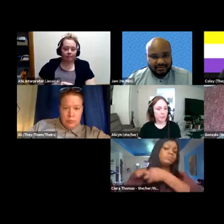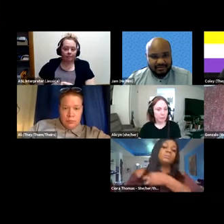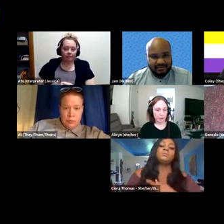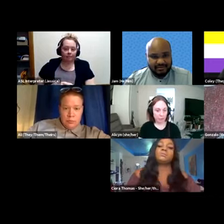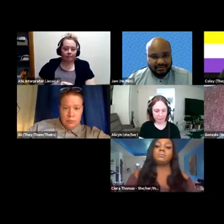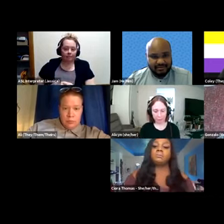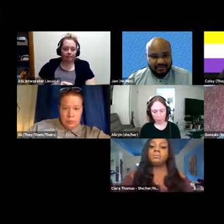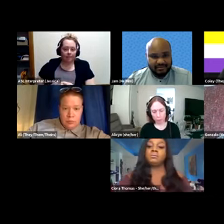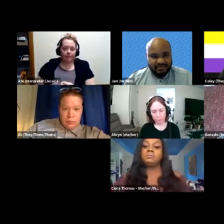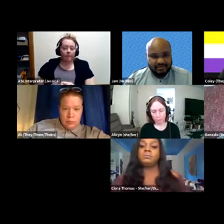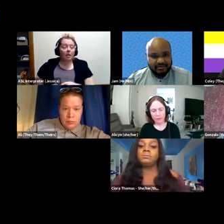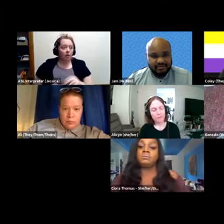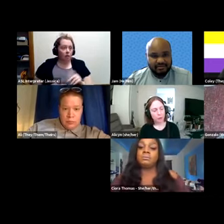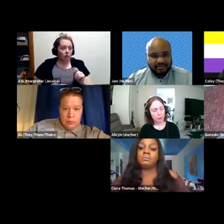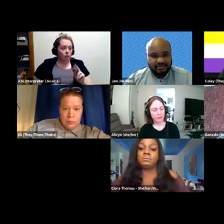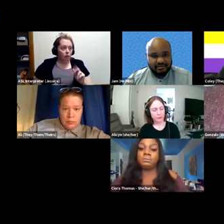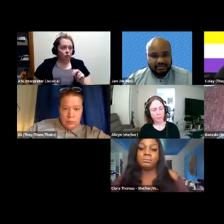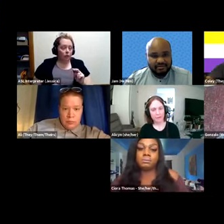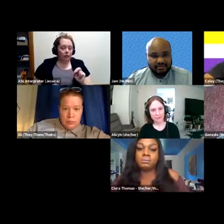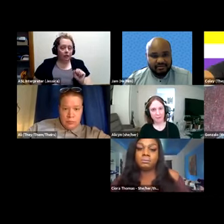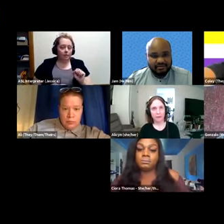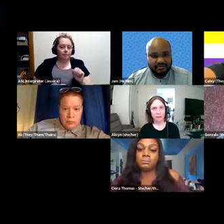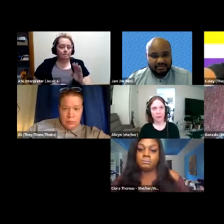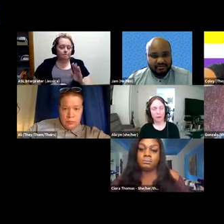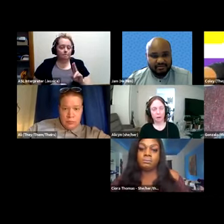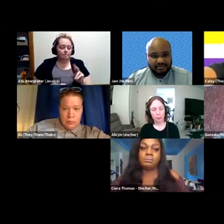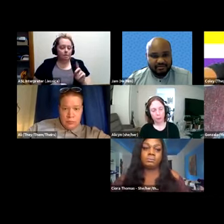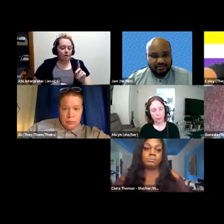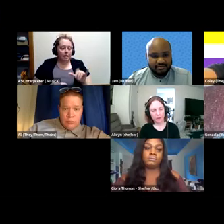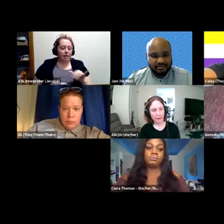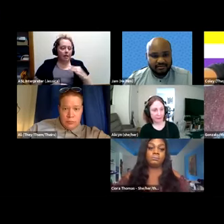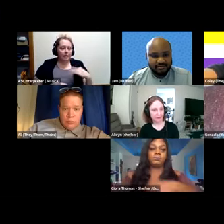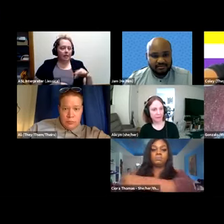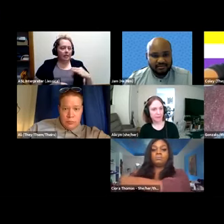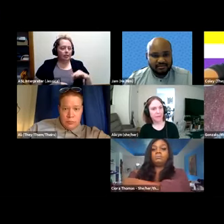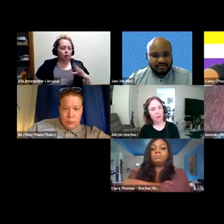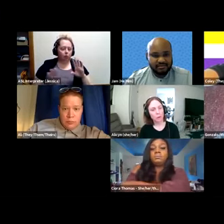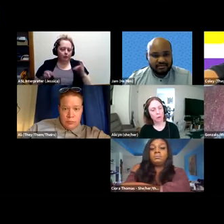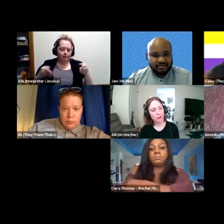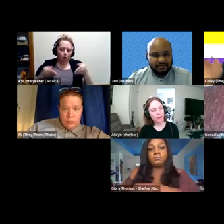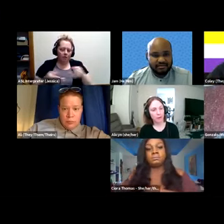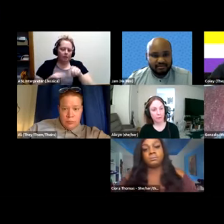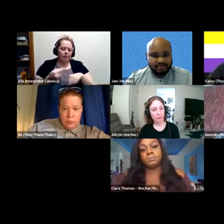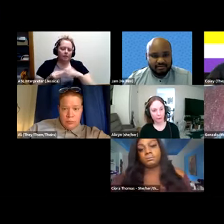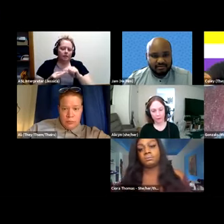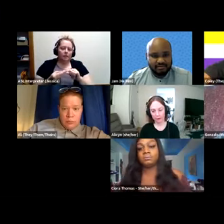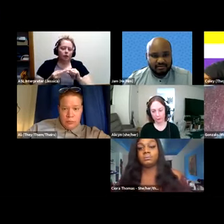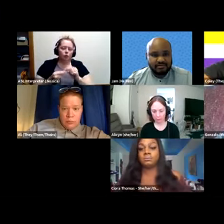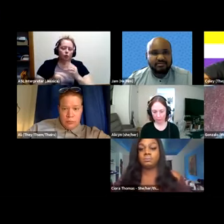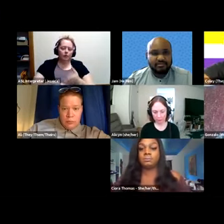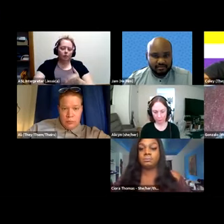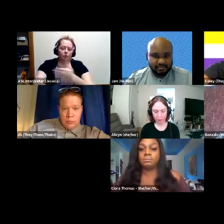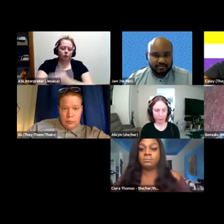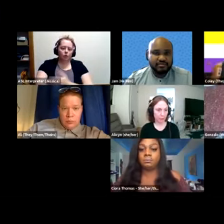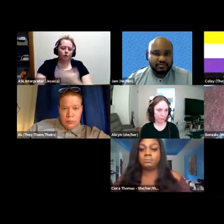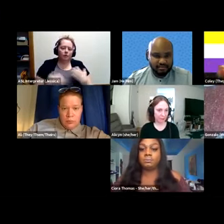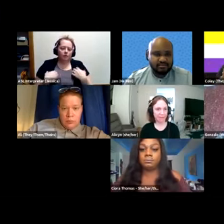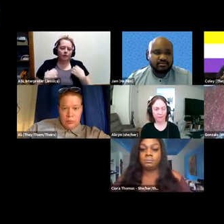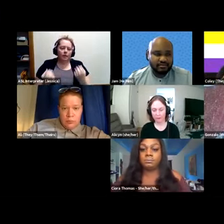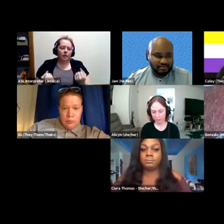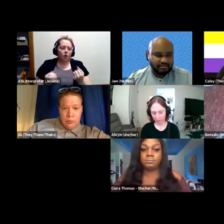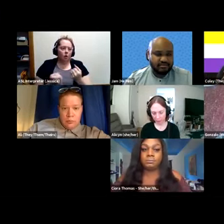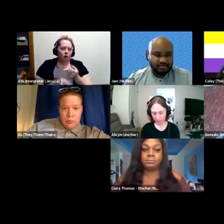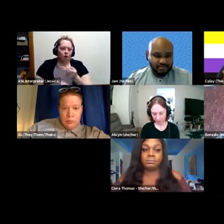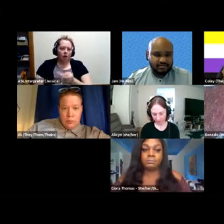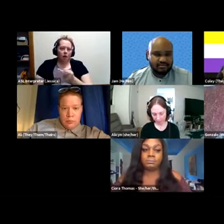At TransBuddy Pittsburgh, we are really focused specifically on improving access and quality of care in healthcare, which is why I'm